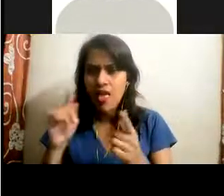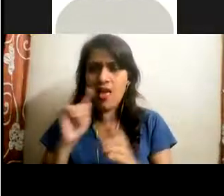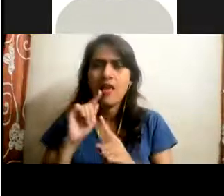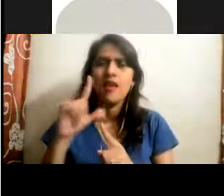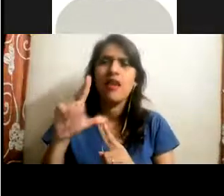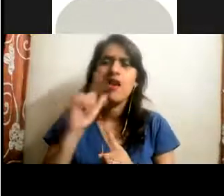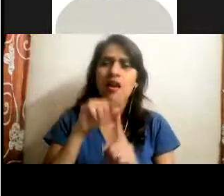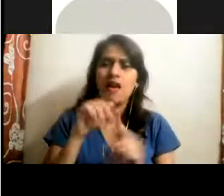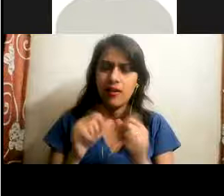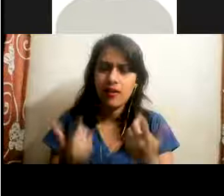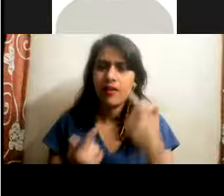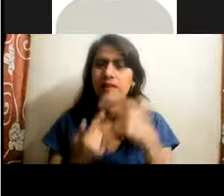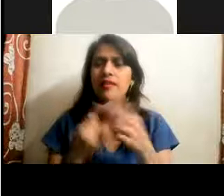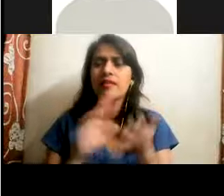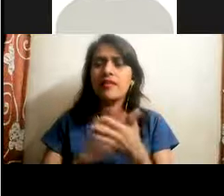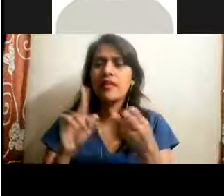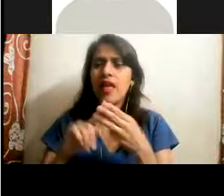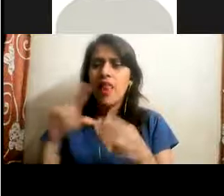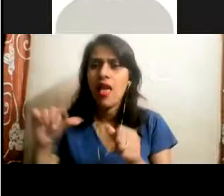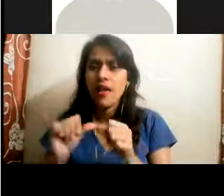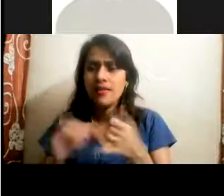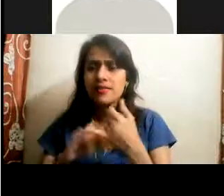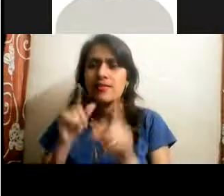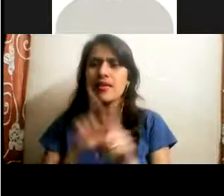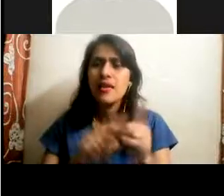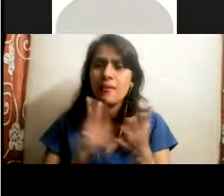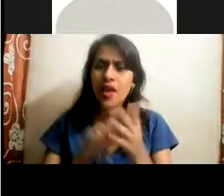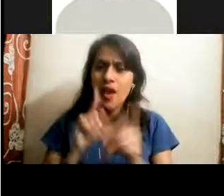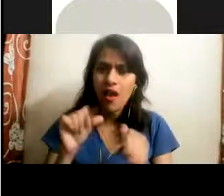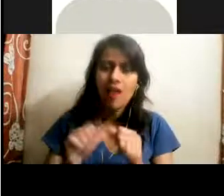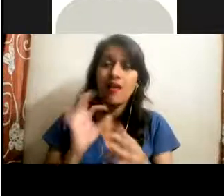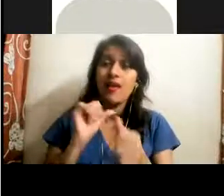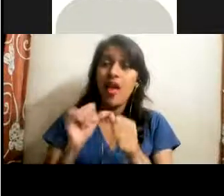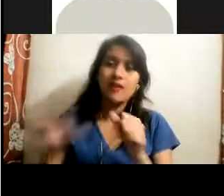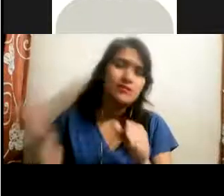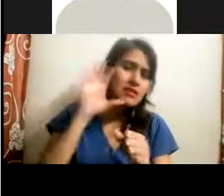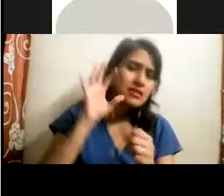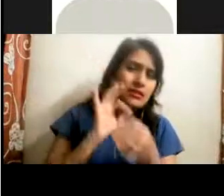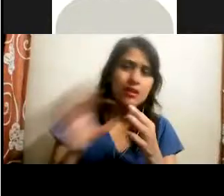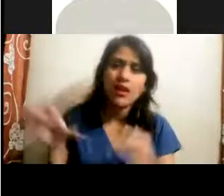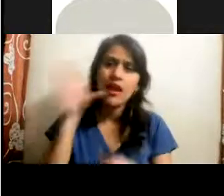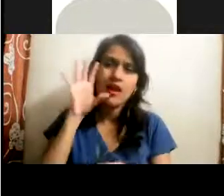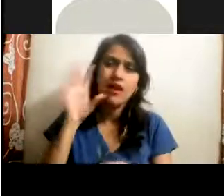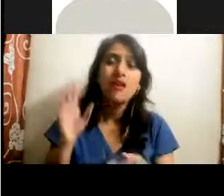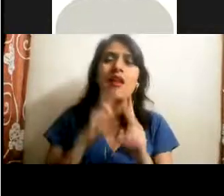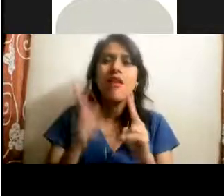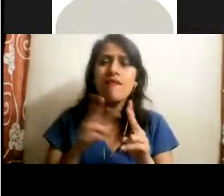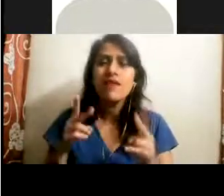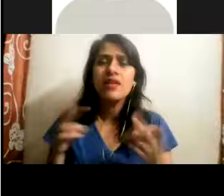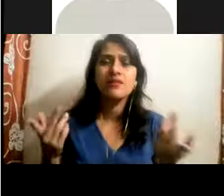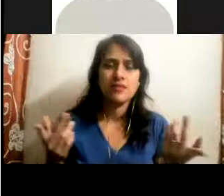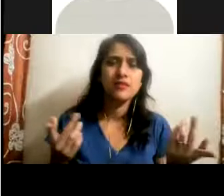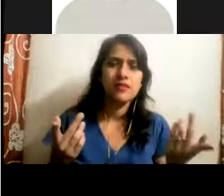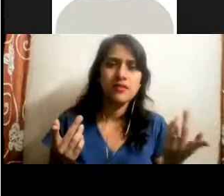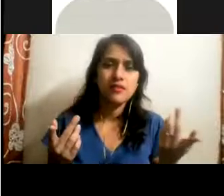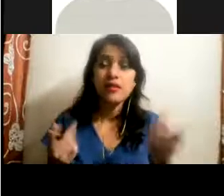diseases. And we also have the acid attack victims, where though the acid attack is